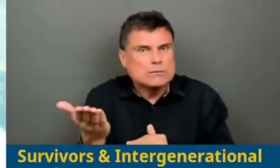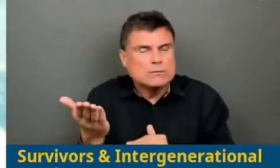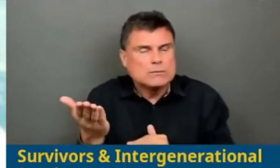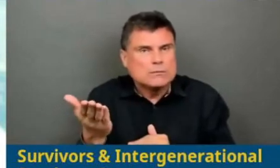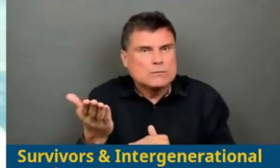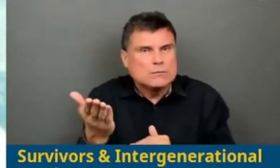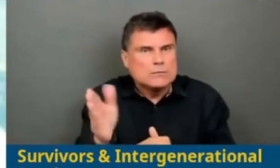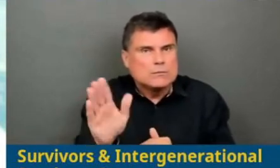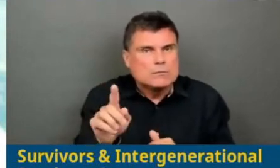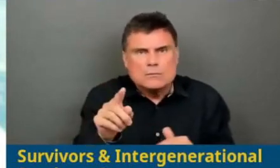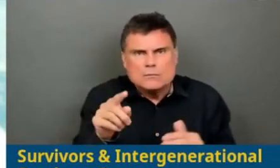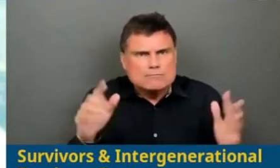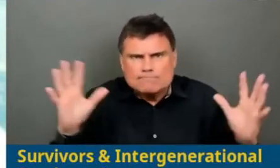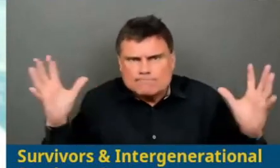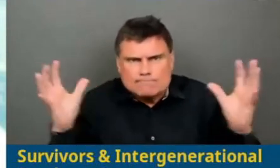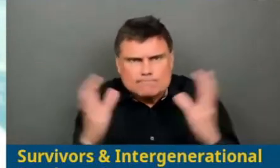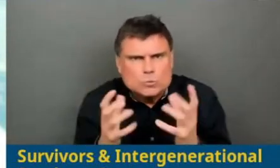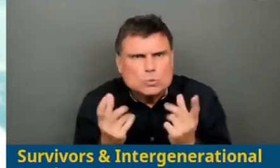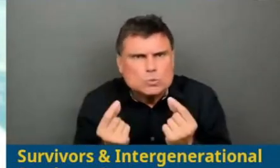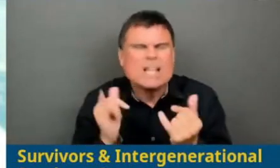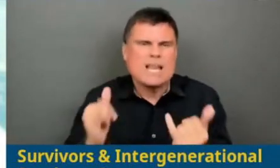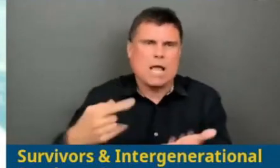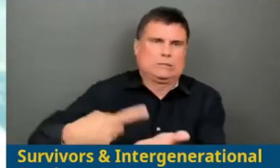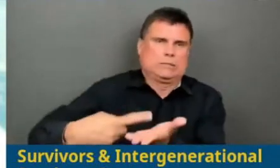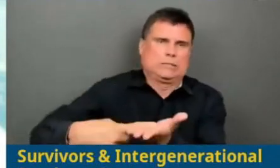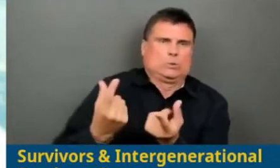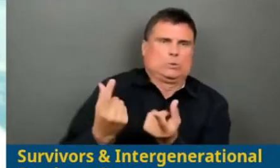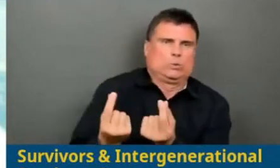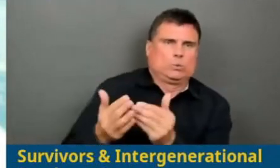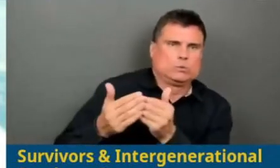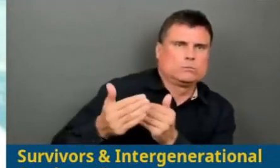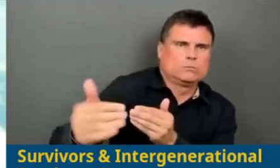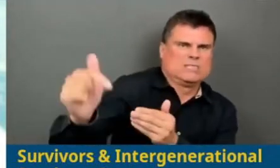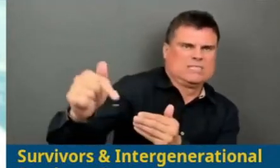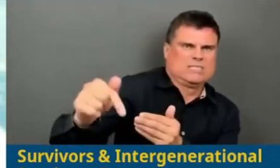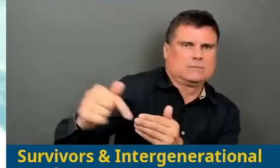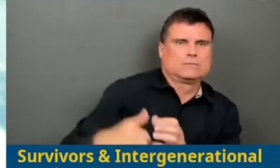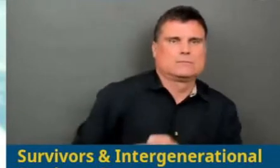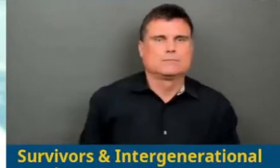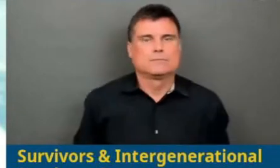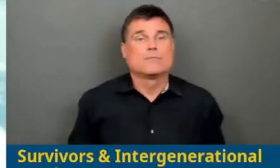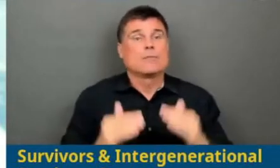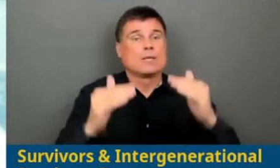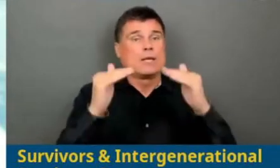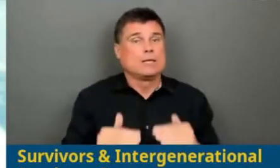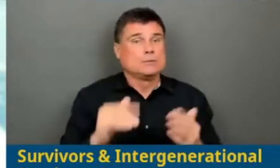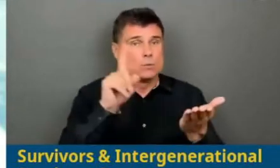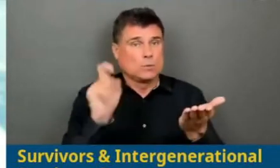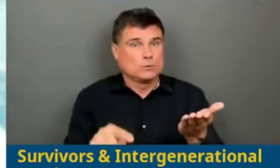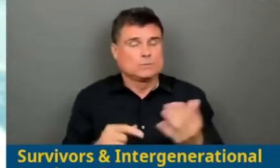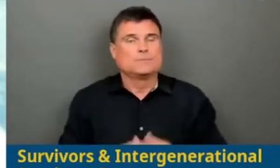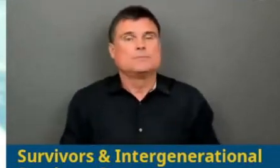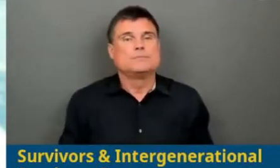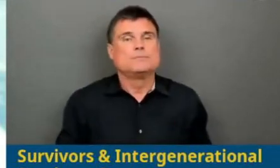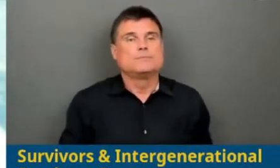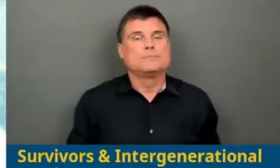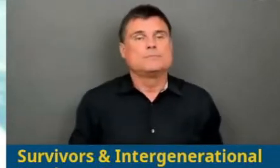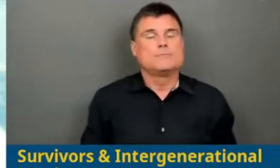taking place right now. Our next question is from Nantu Sumahoro, CBC Radio Canada.